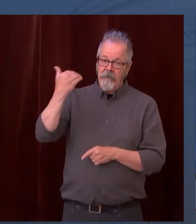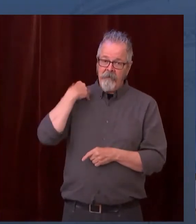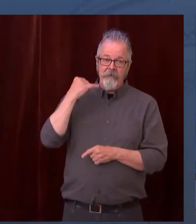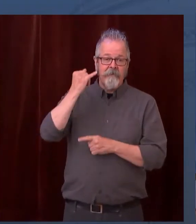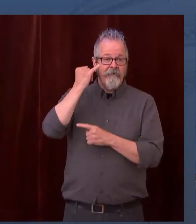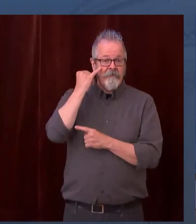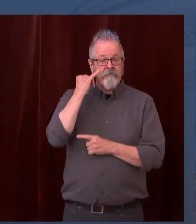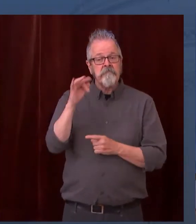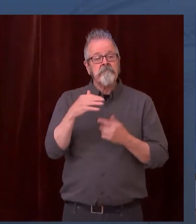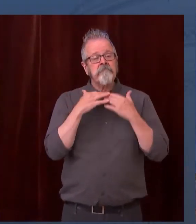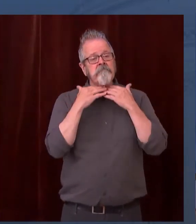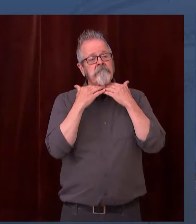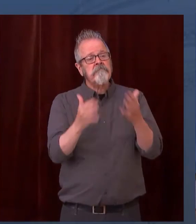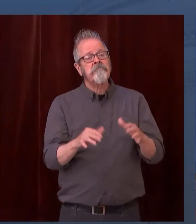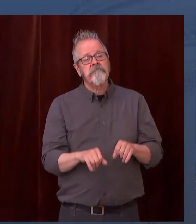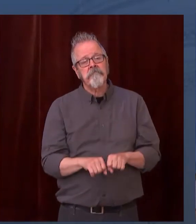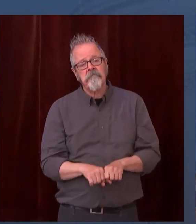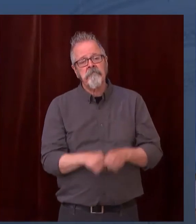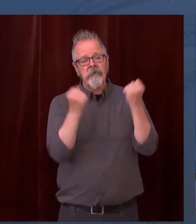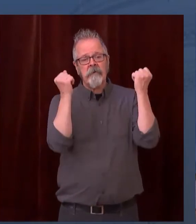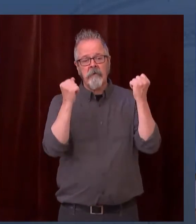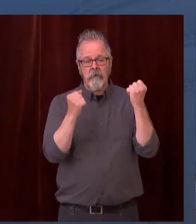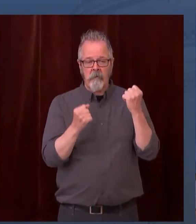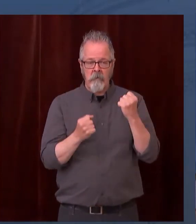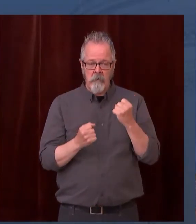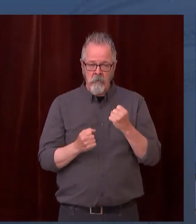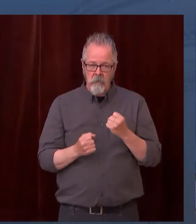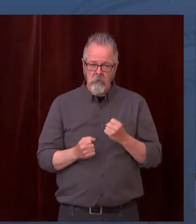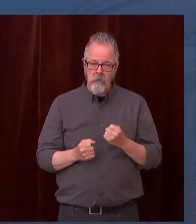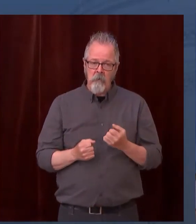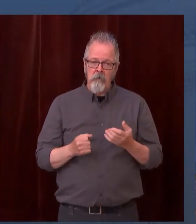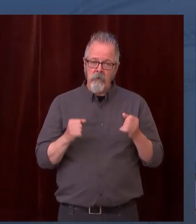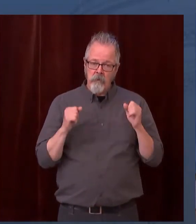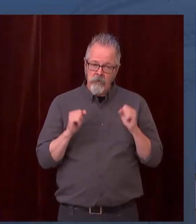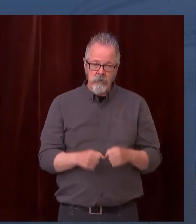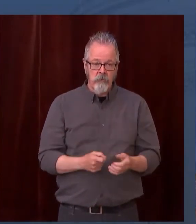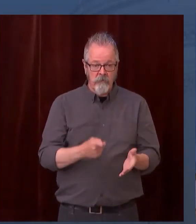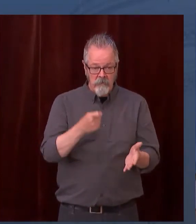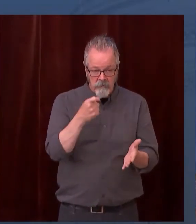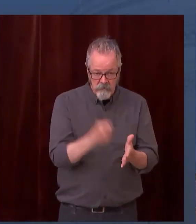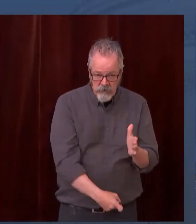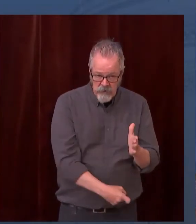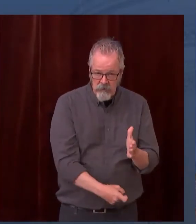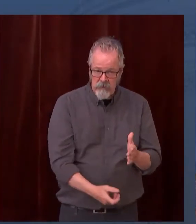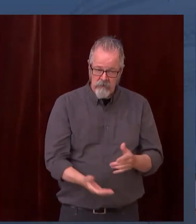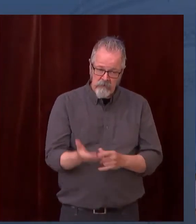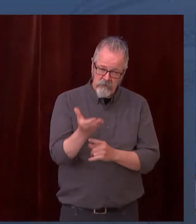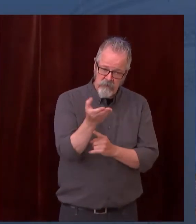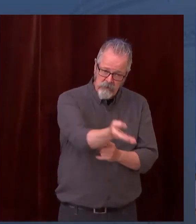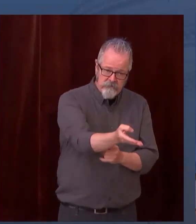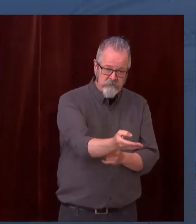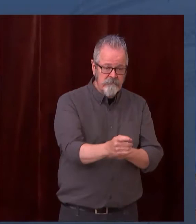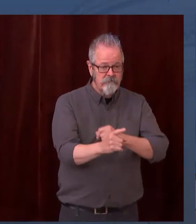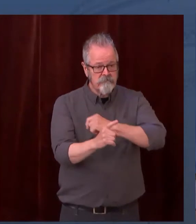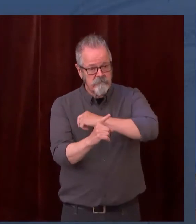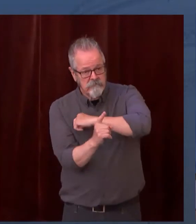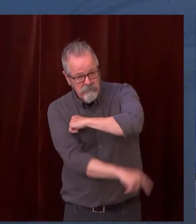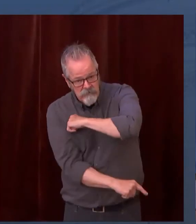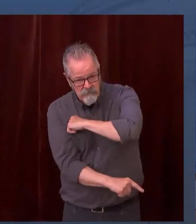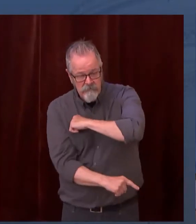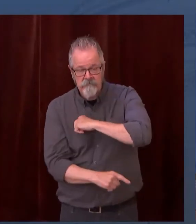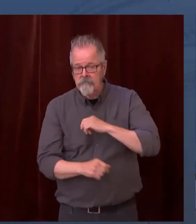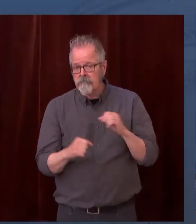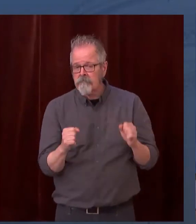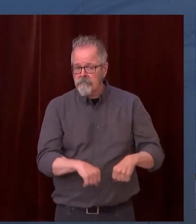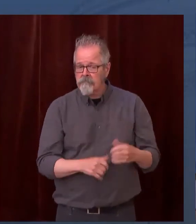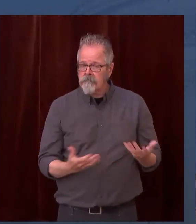potential closure, L&I violation sanctions. But we don't want to use those systems and should not have to. And